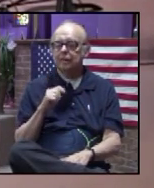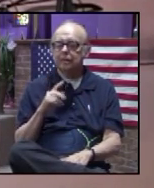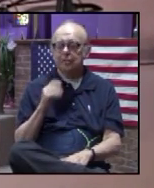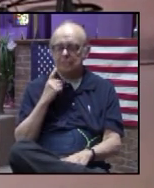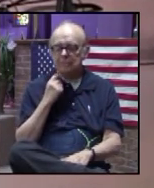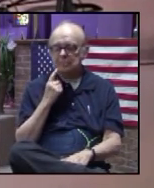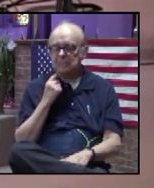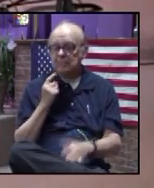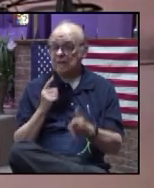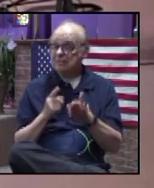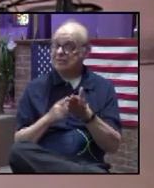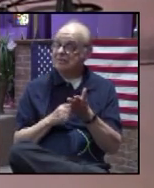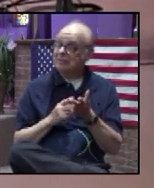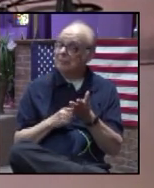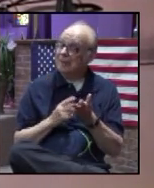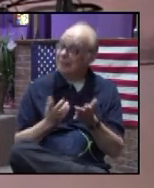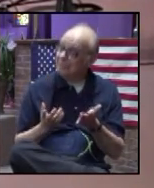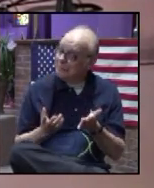Sometimes.